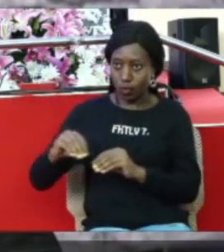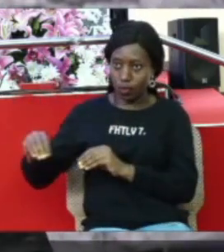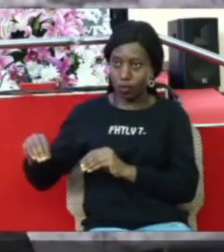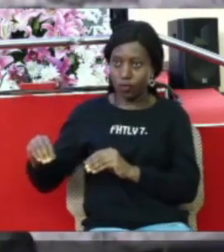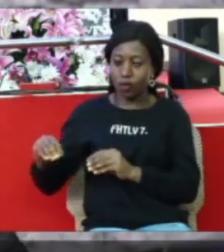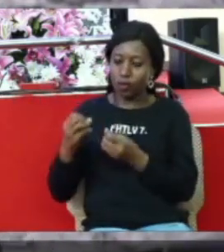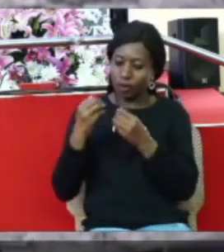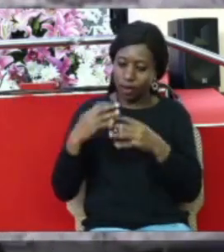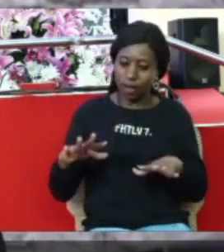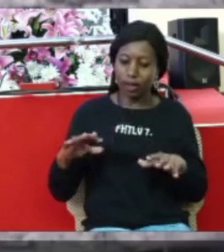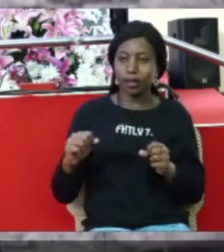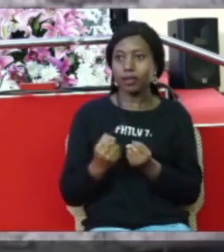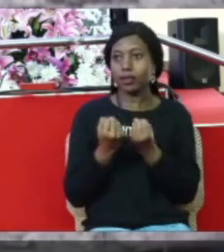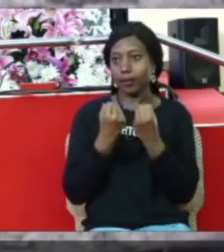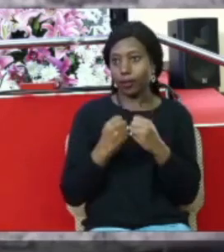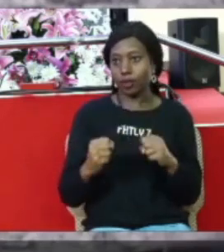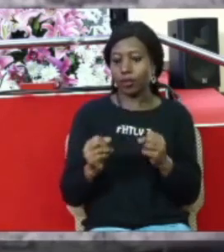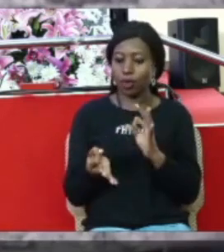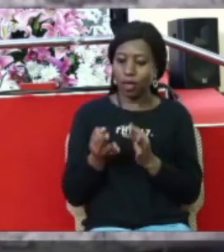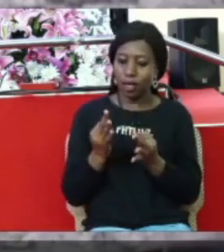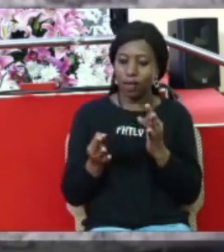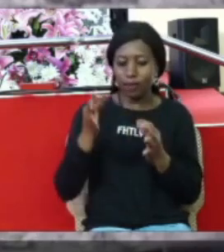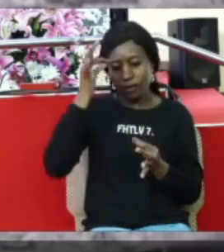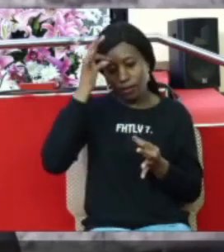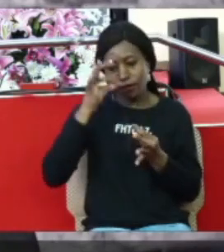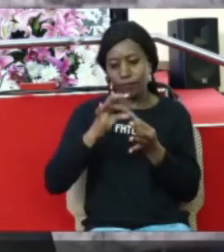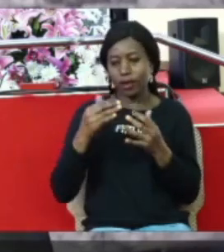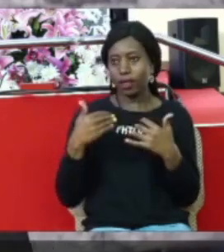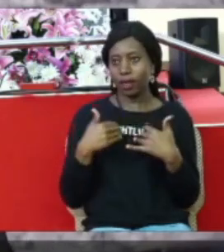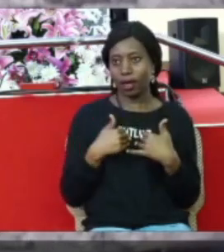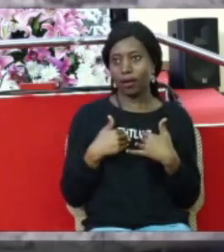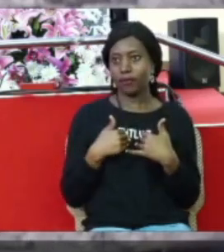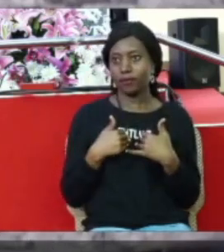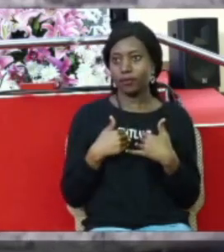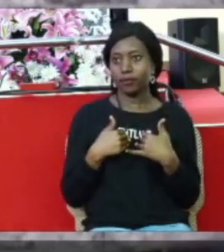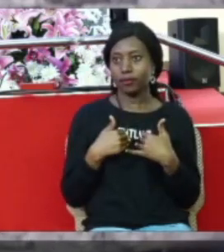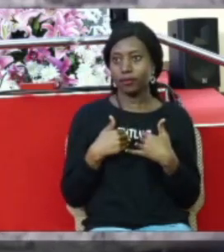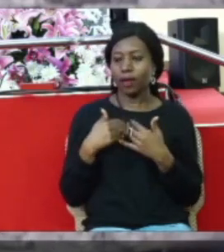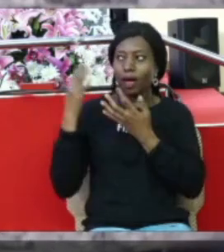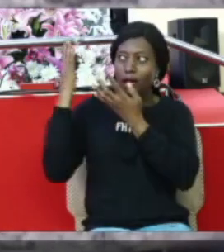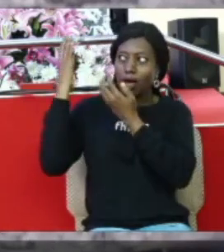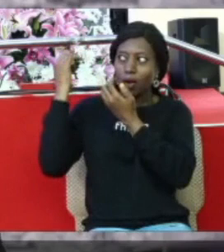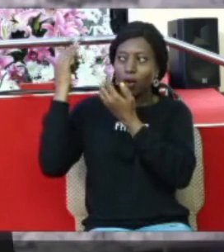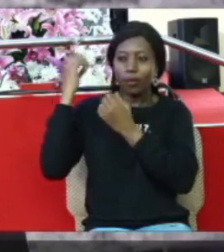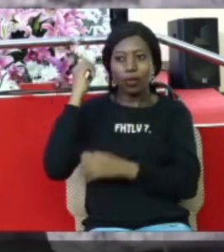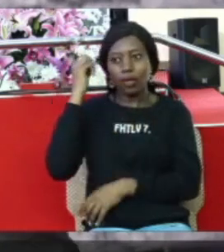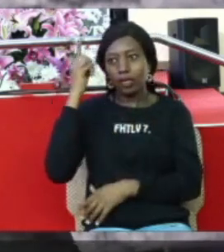will be impossible for you if you have faith. I hope you are hearing what the word of God is saying.